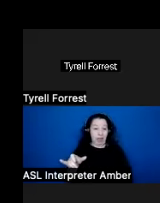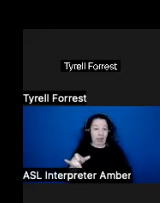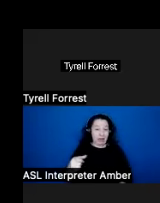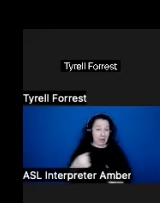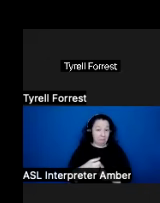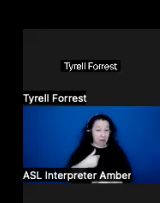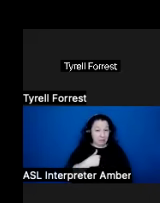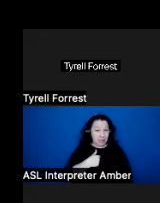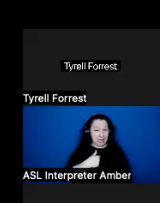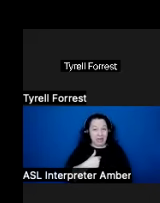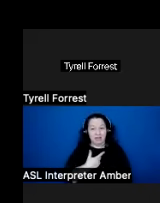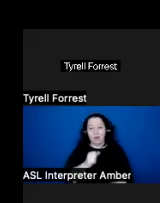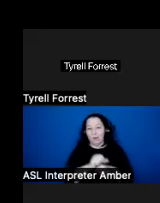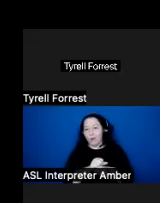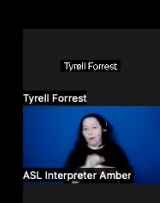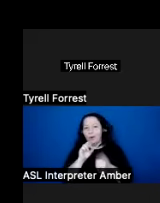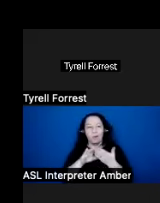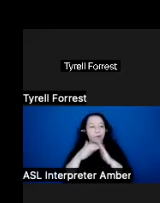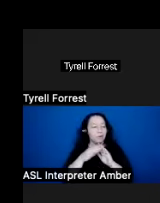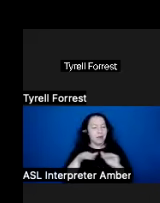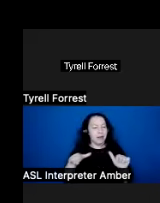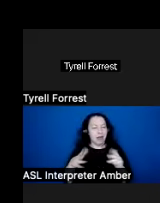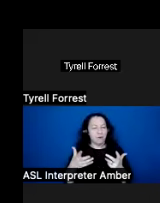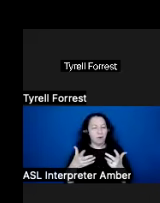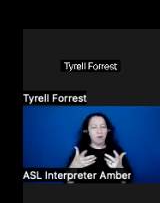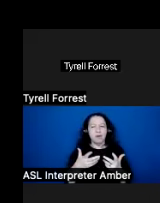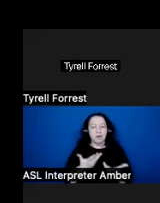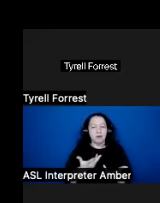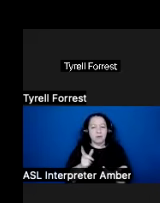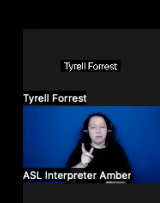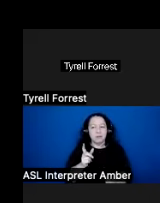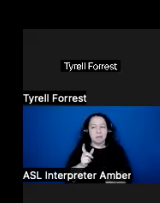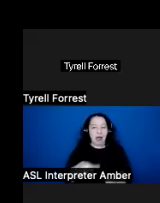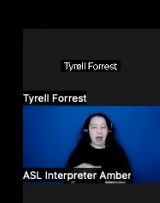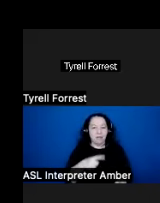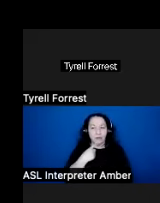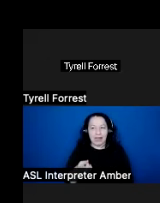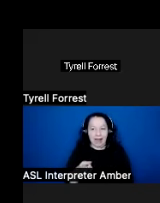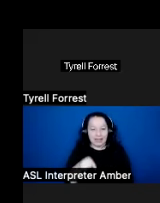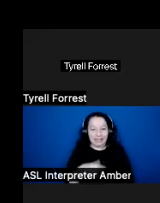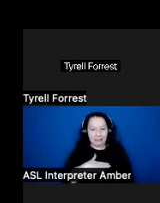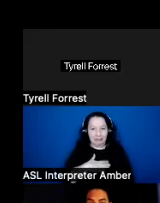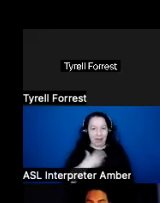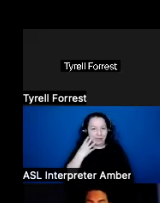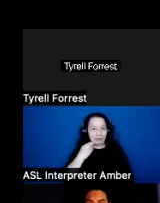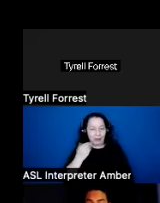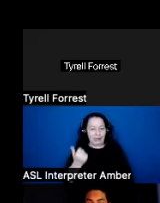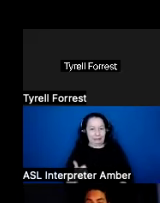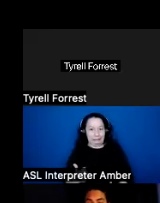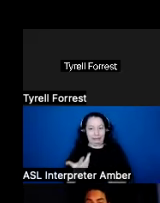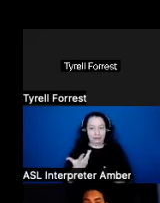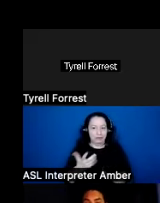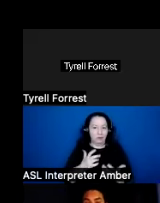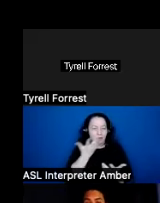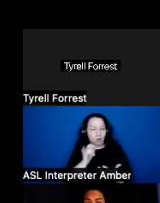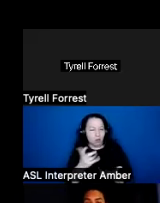community level, what that might look like to sort of call out, right? Or to say, this is my experience. Yeah, I think those are good things